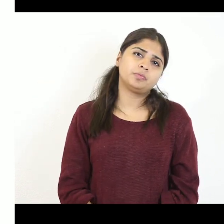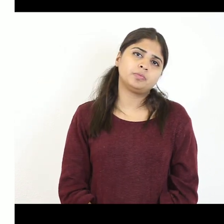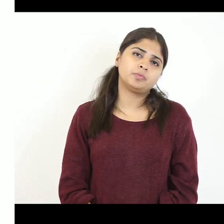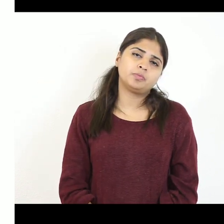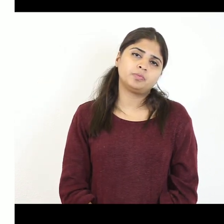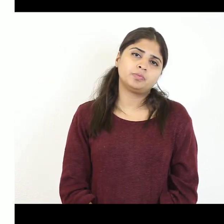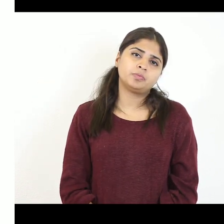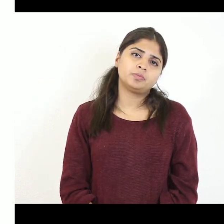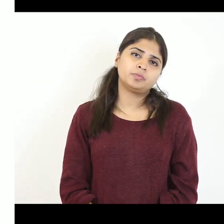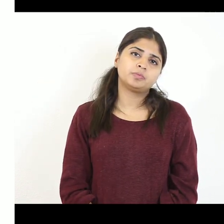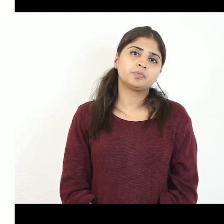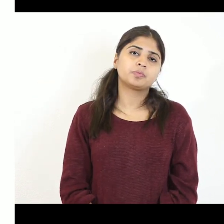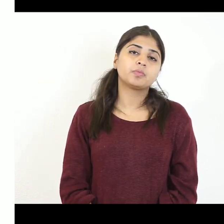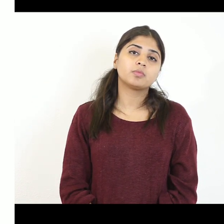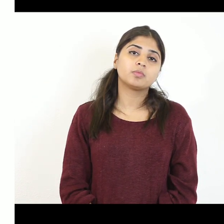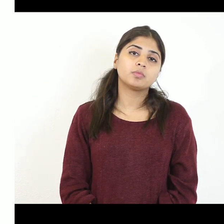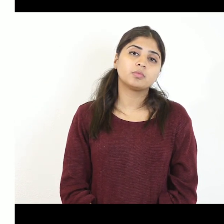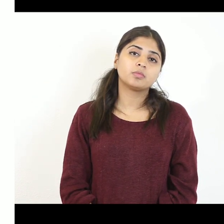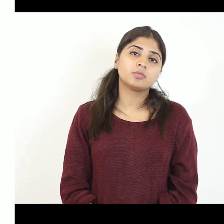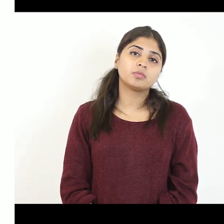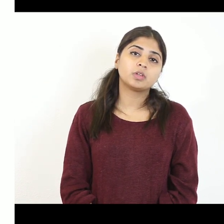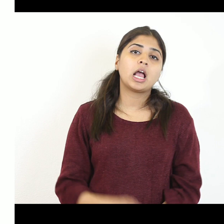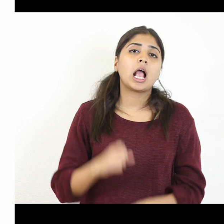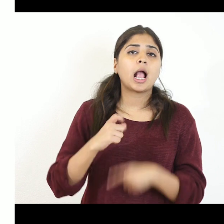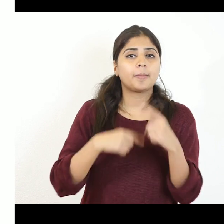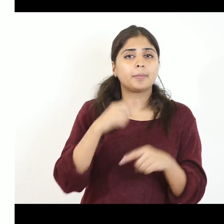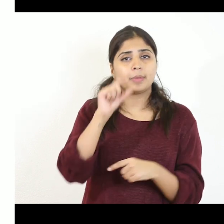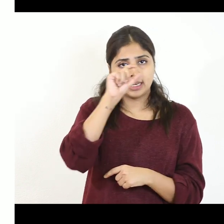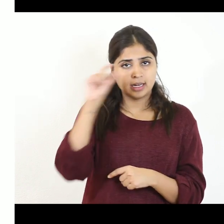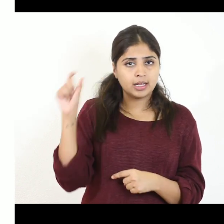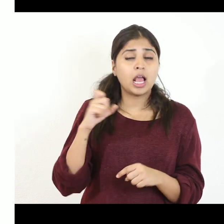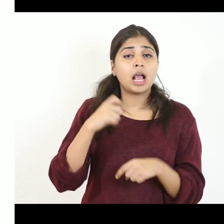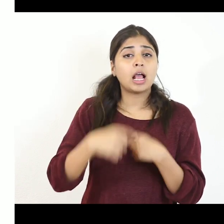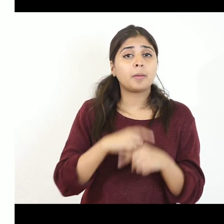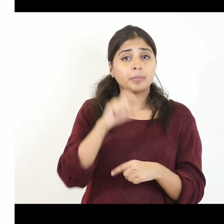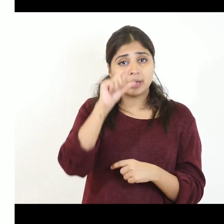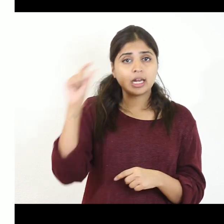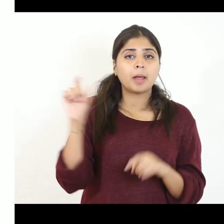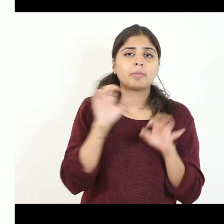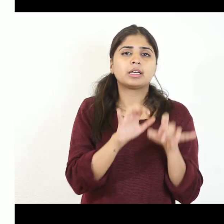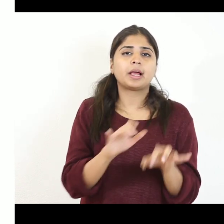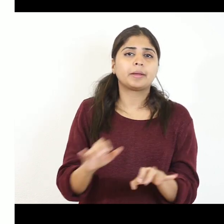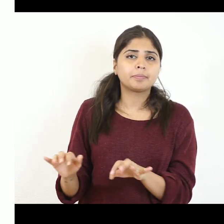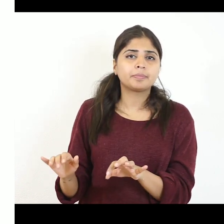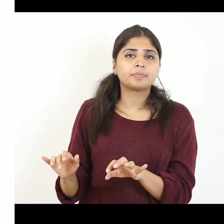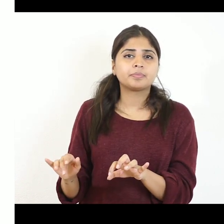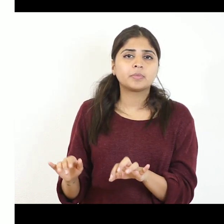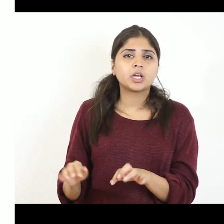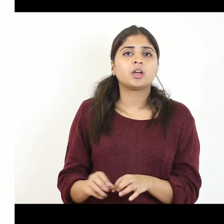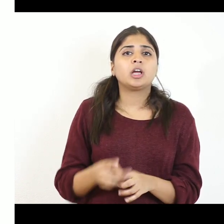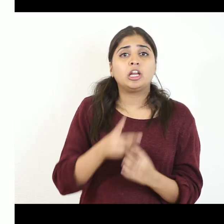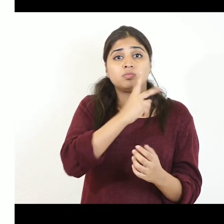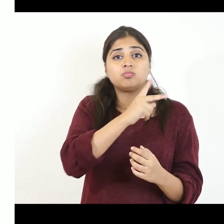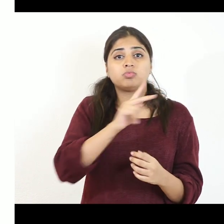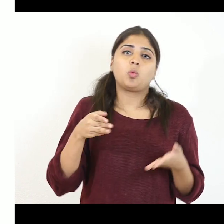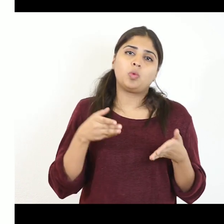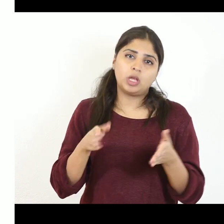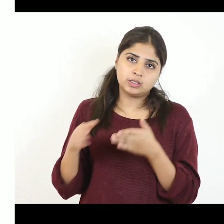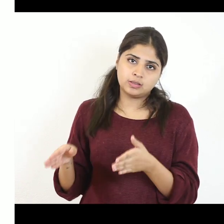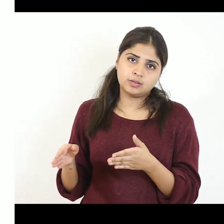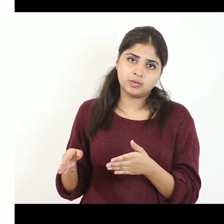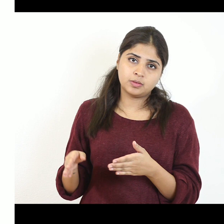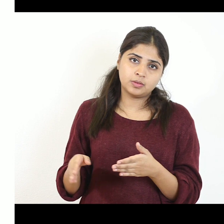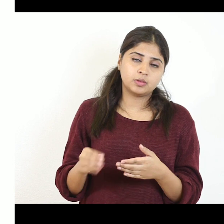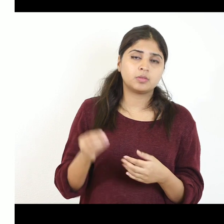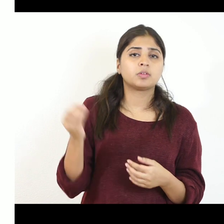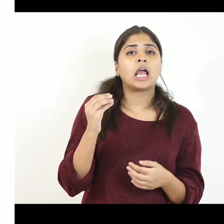Company name. Company name are often typed a variety of ways, leading to duplicates and other problems.